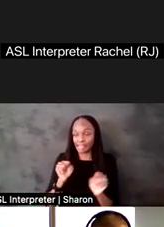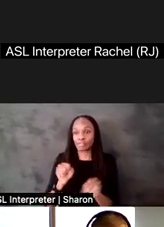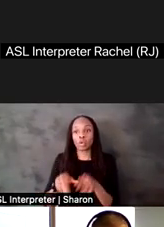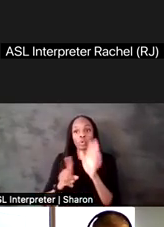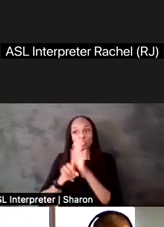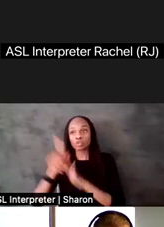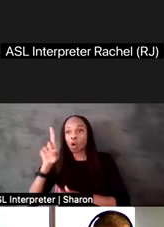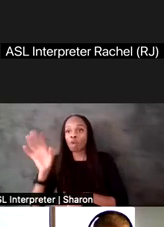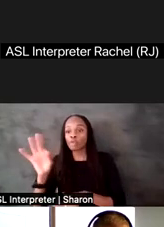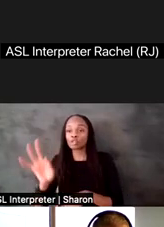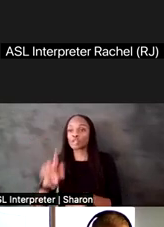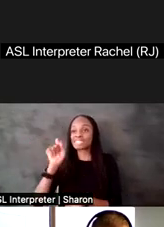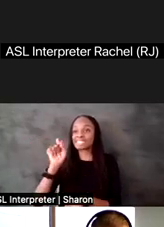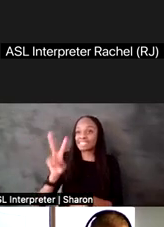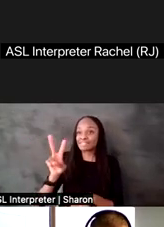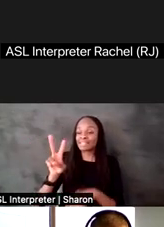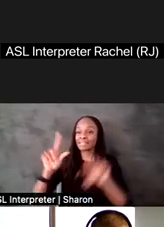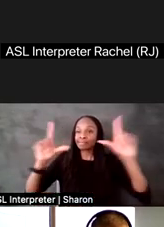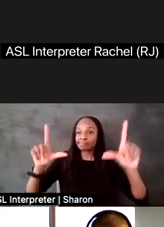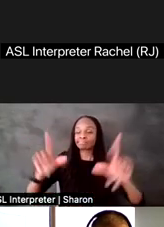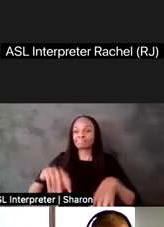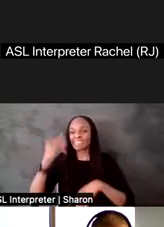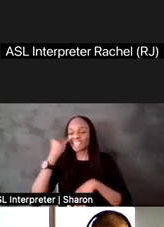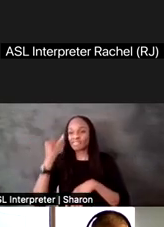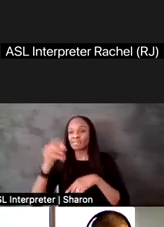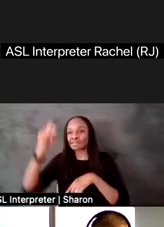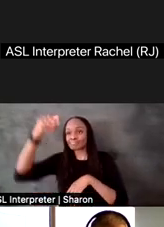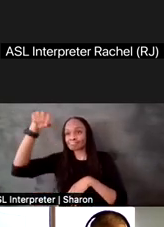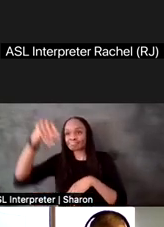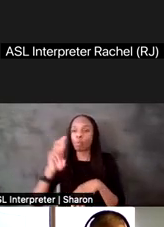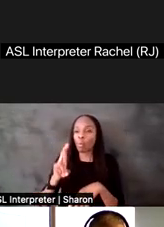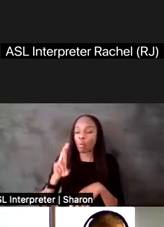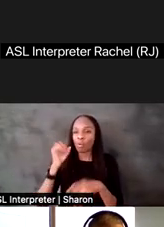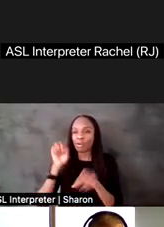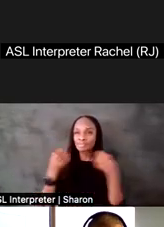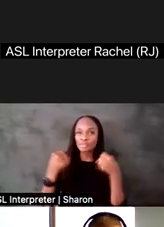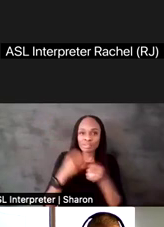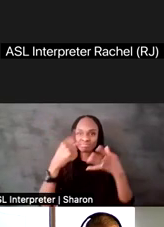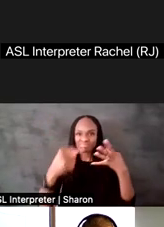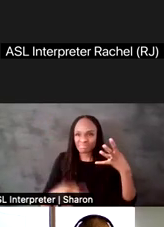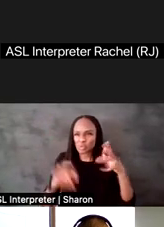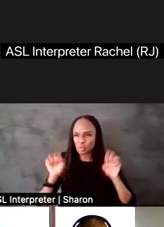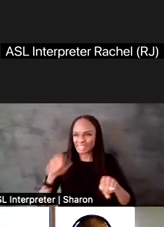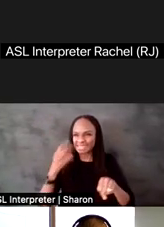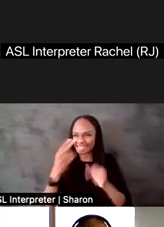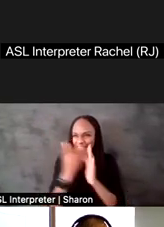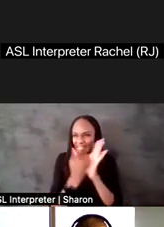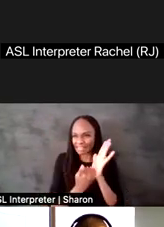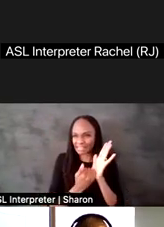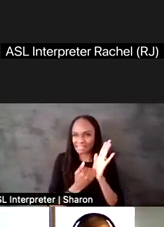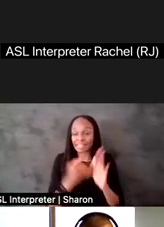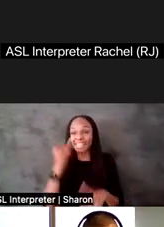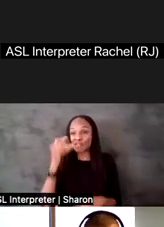television monitors, hanging objects, small objects, refrigerators, cabinet doors, storage racks, water heater. If you have a very valuable